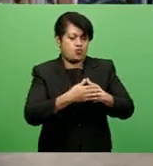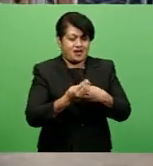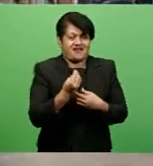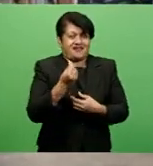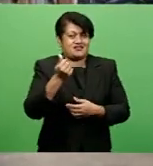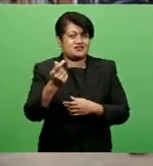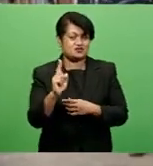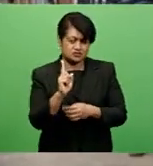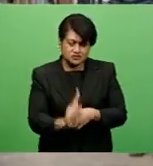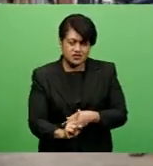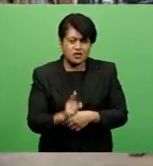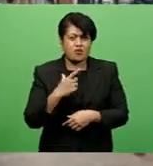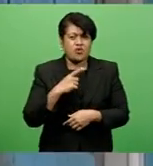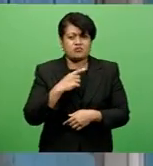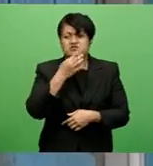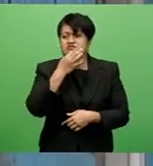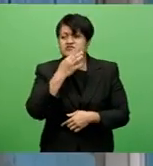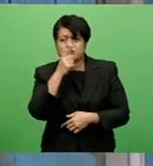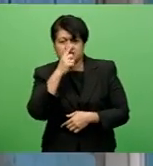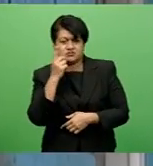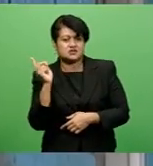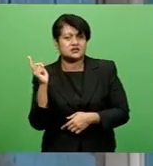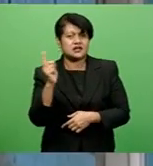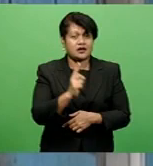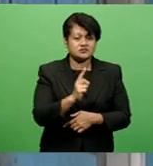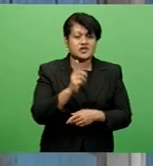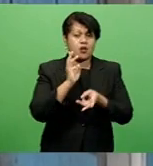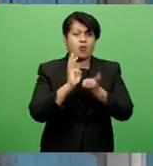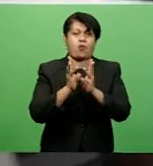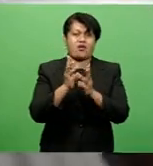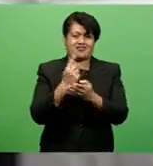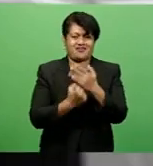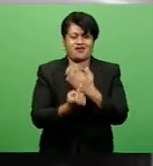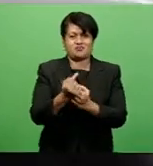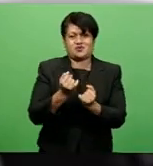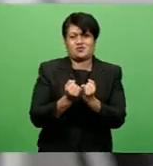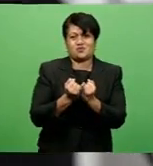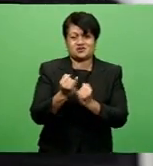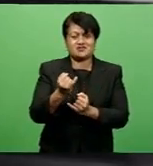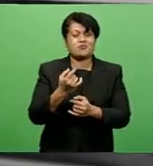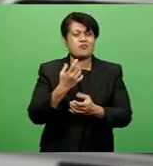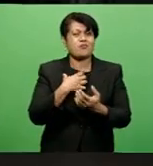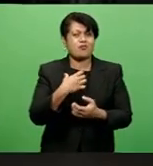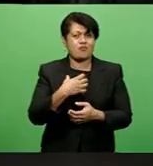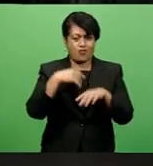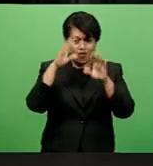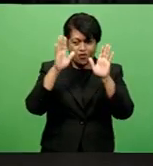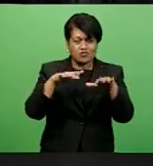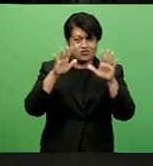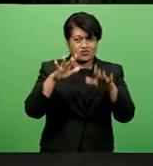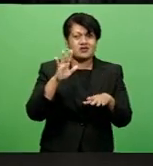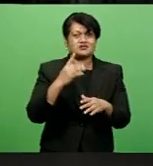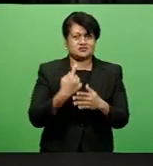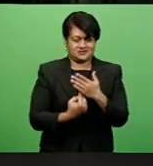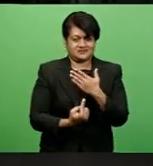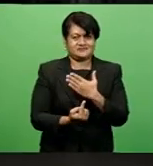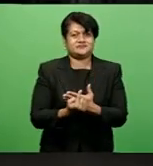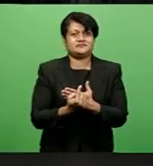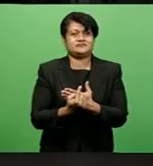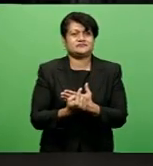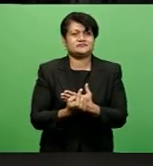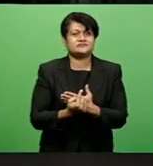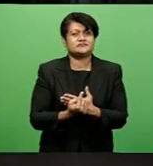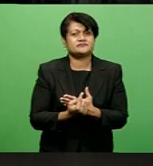to a lack of customers and the current weather situation with more rain predicted. Closing down because we